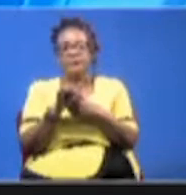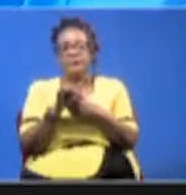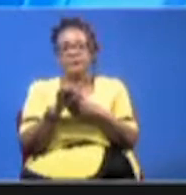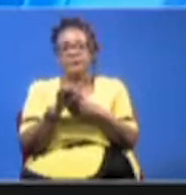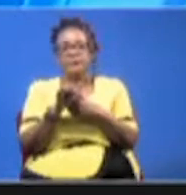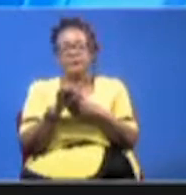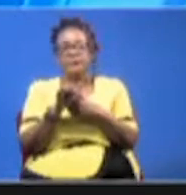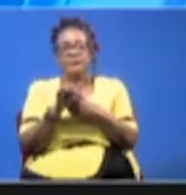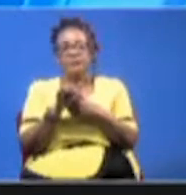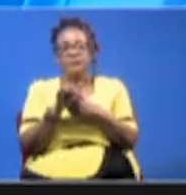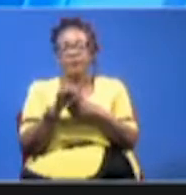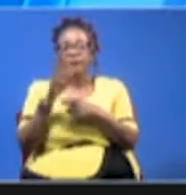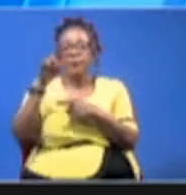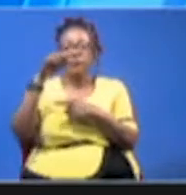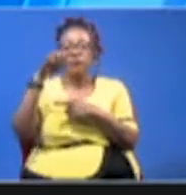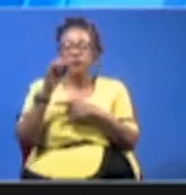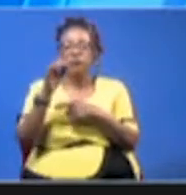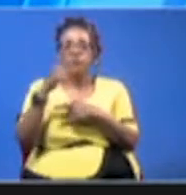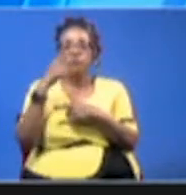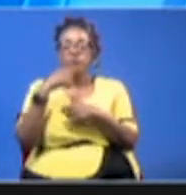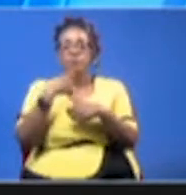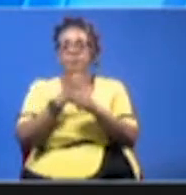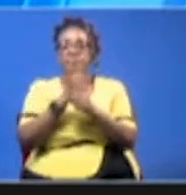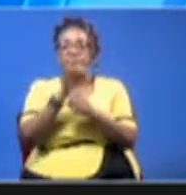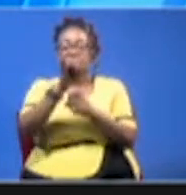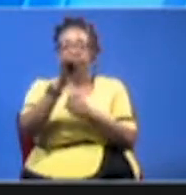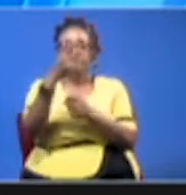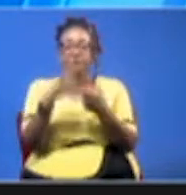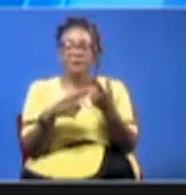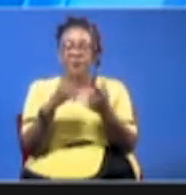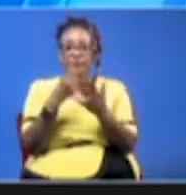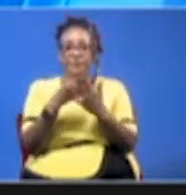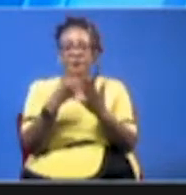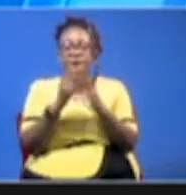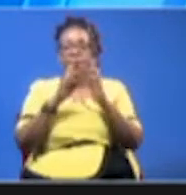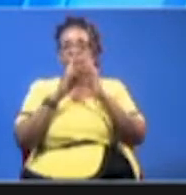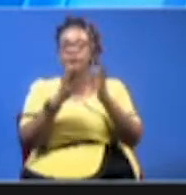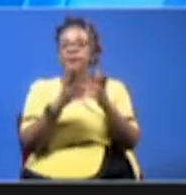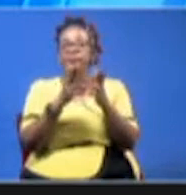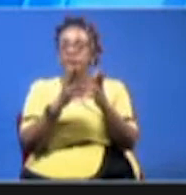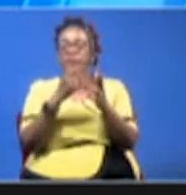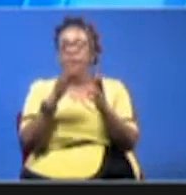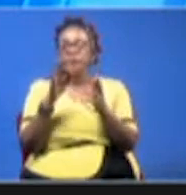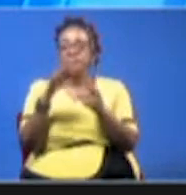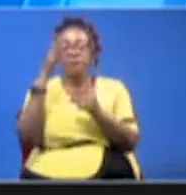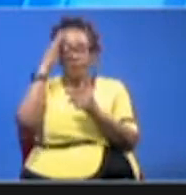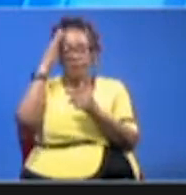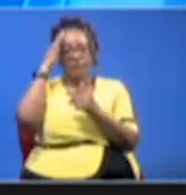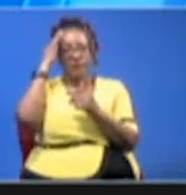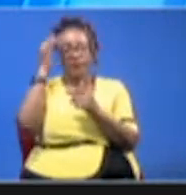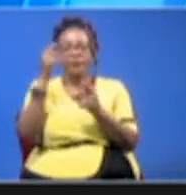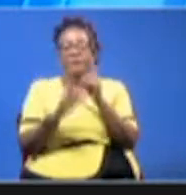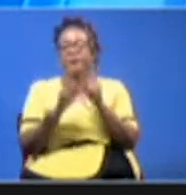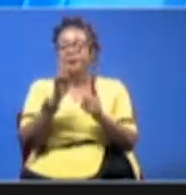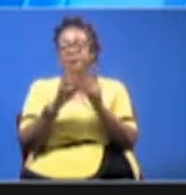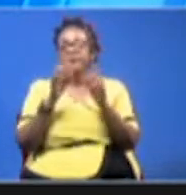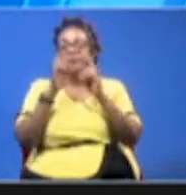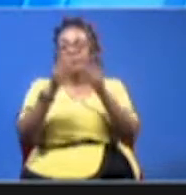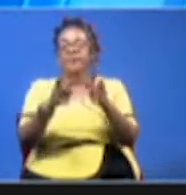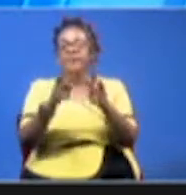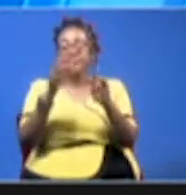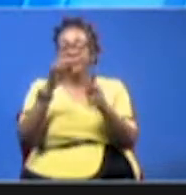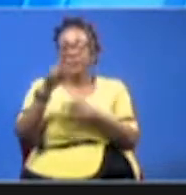And non-profit organizations will make a debut in this year's Financial Reporting Awards, also known as the FIRE Awards, among thousands